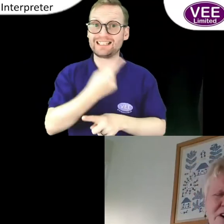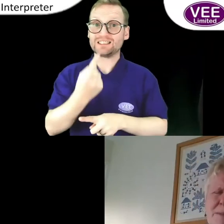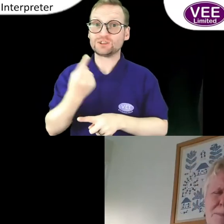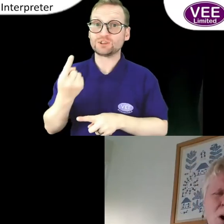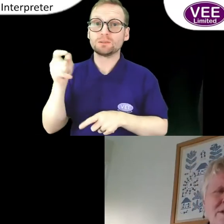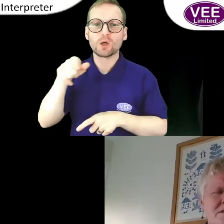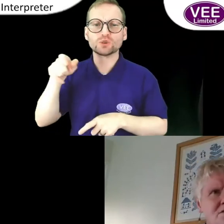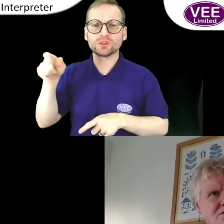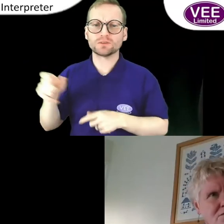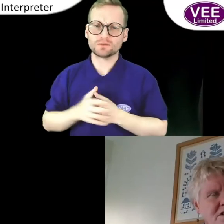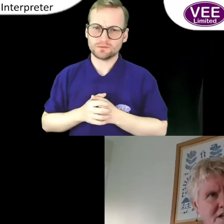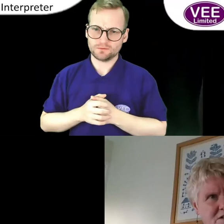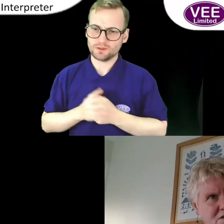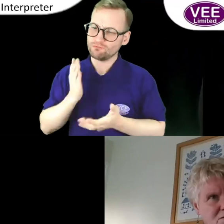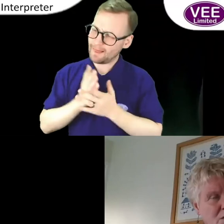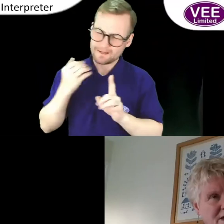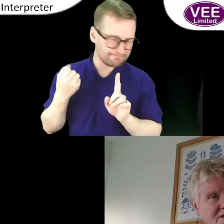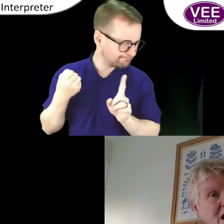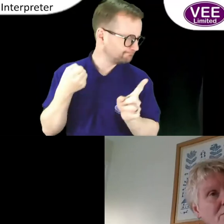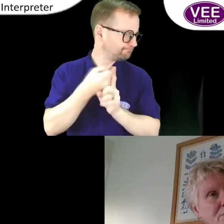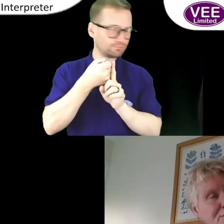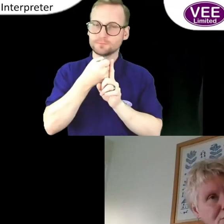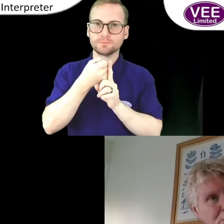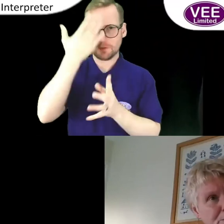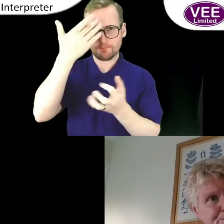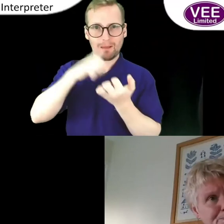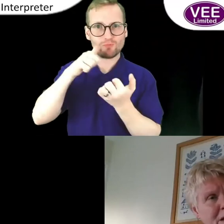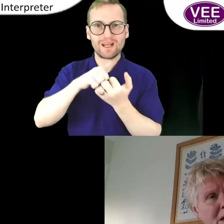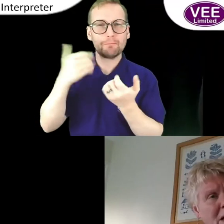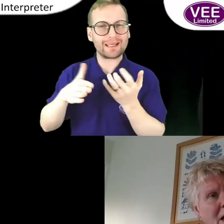as very poignant souvenirs of what they had come through,